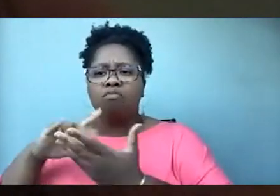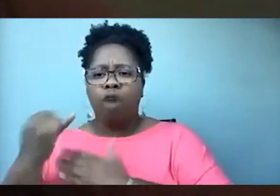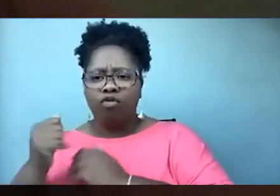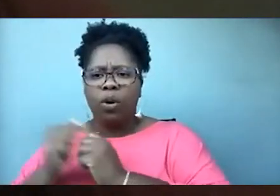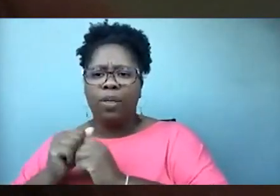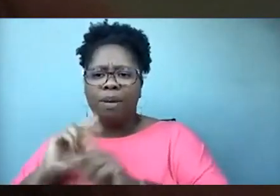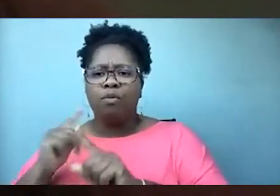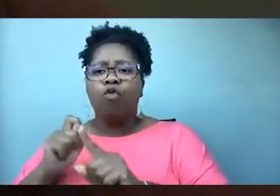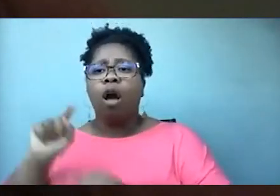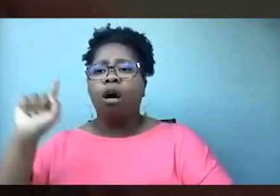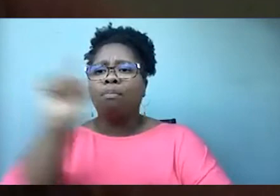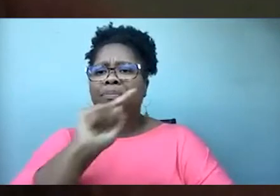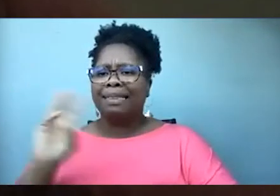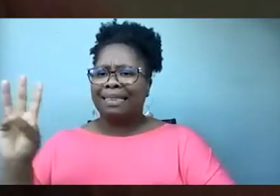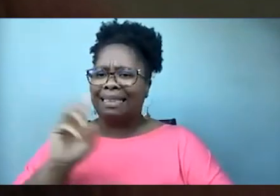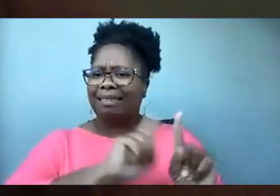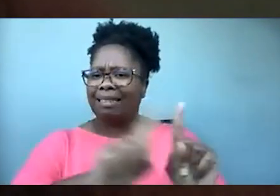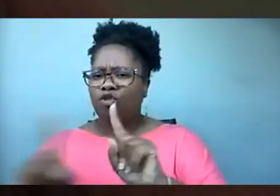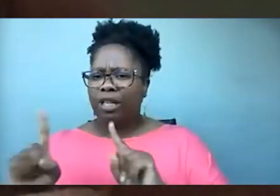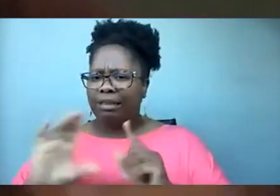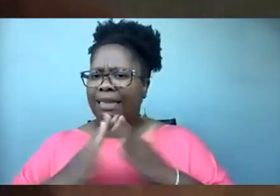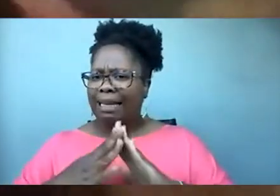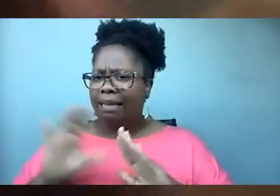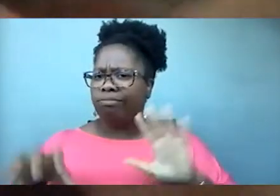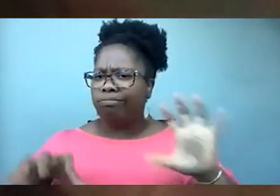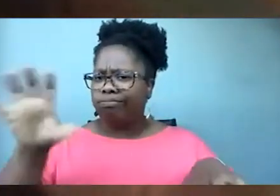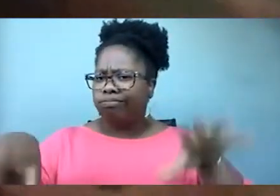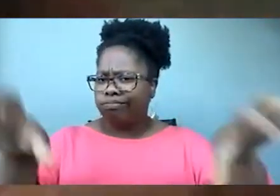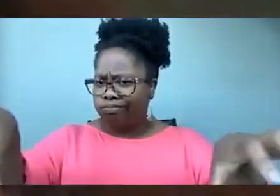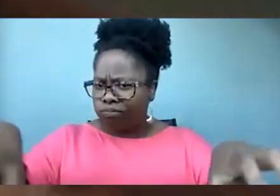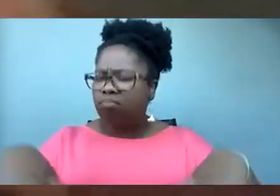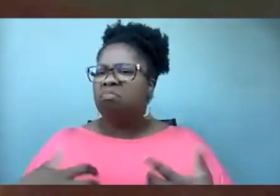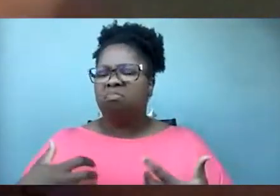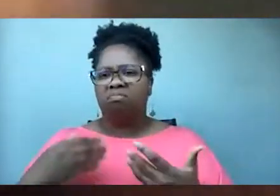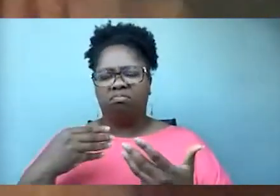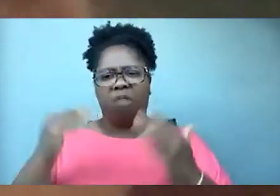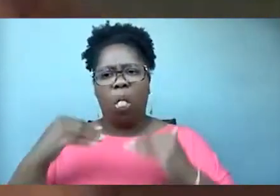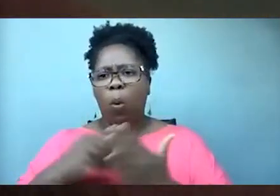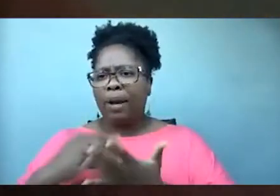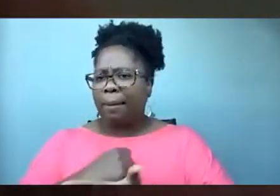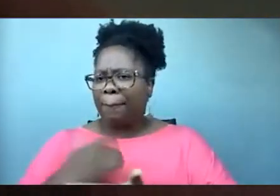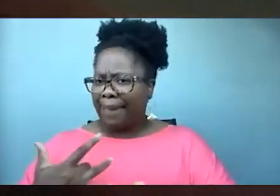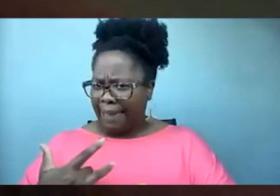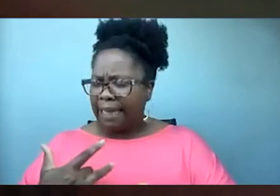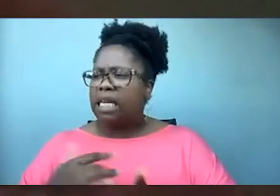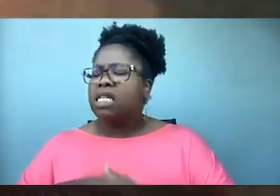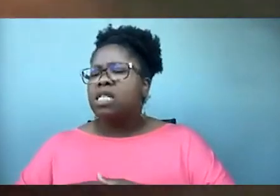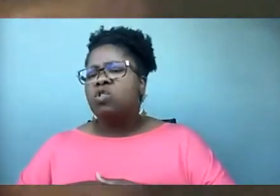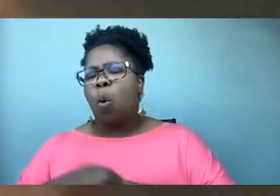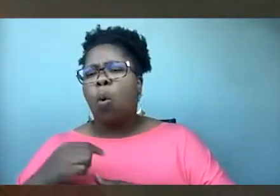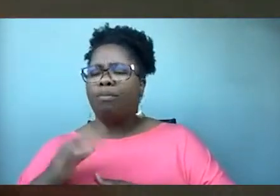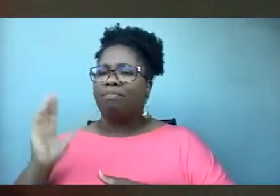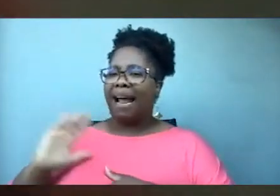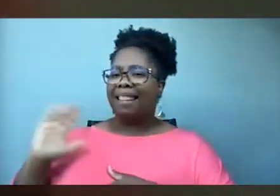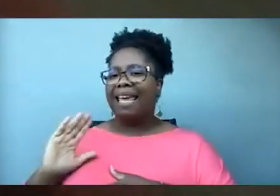incomes. And so I asked them, back then they were flip cameras. Everybody now knows about our cell phones, but they